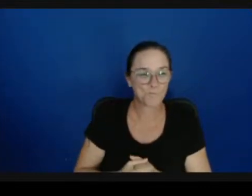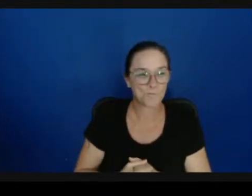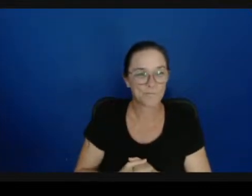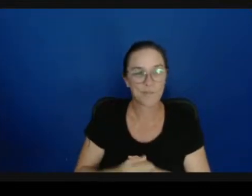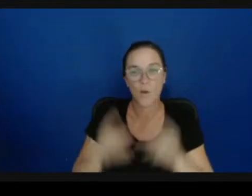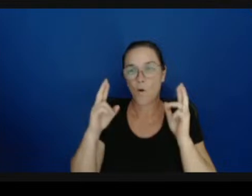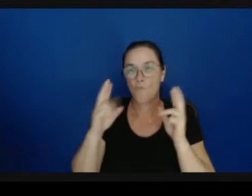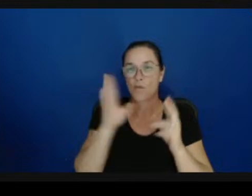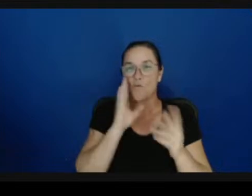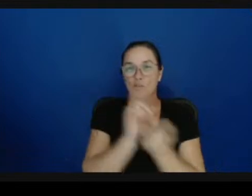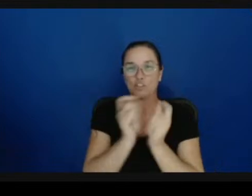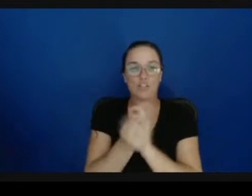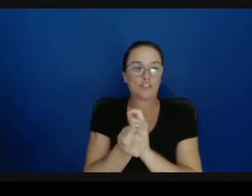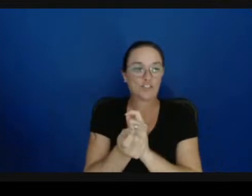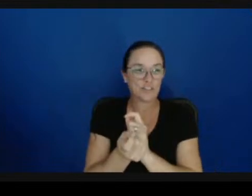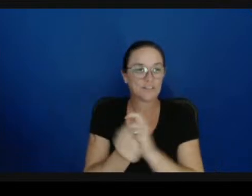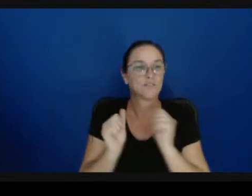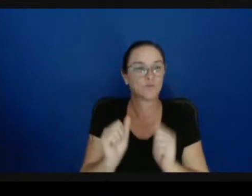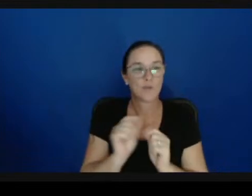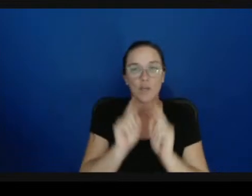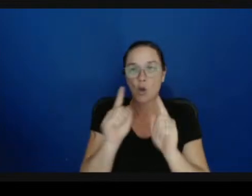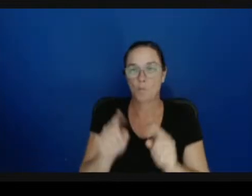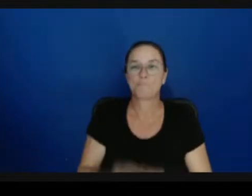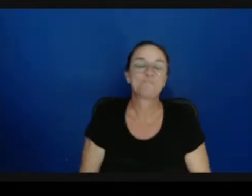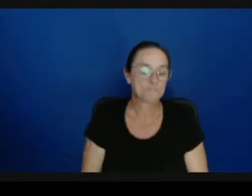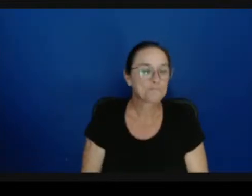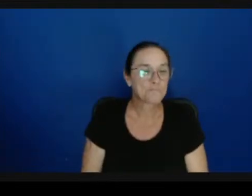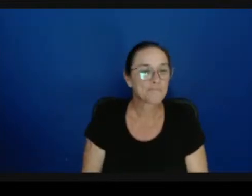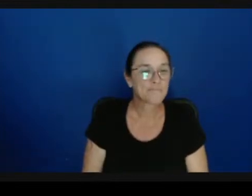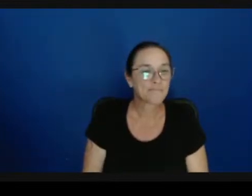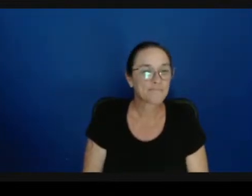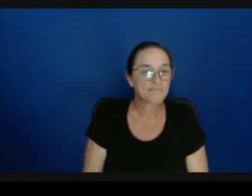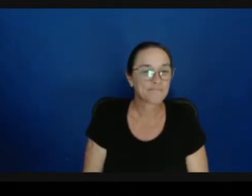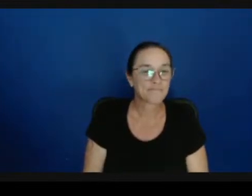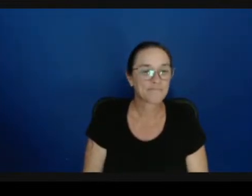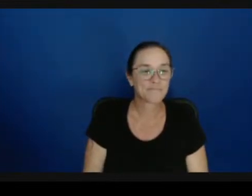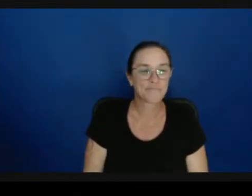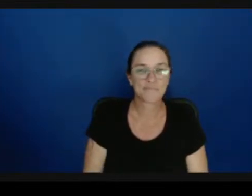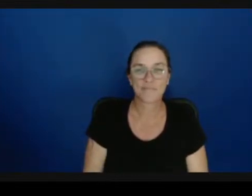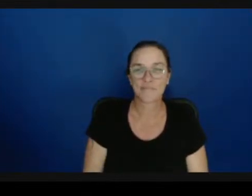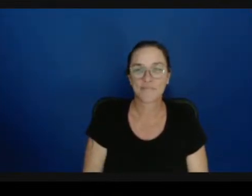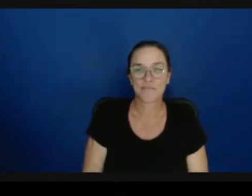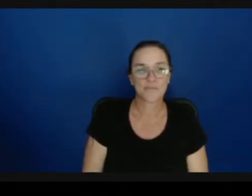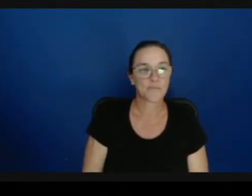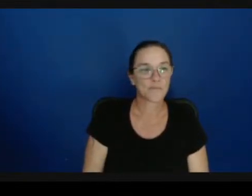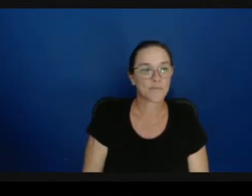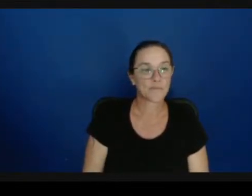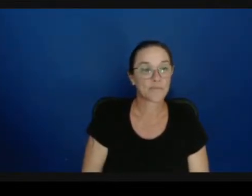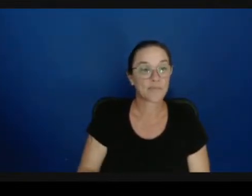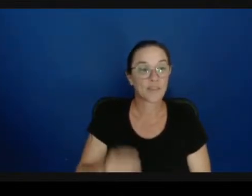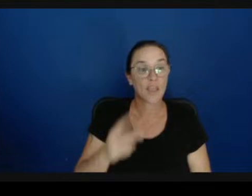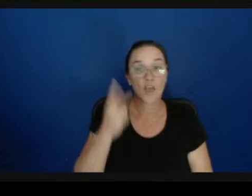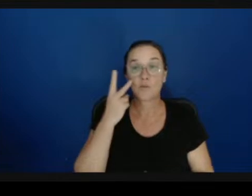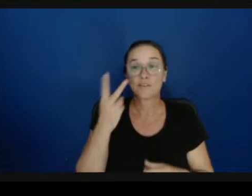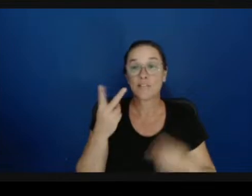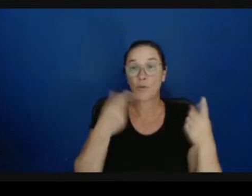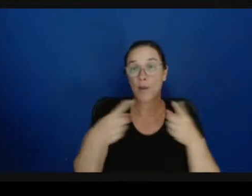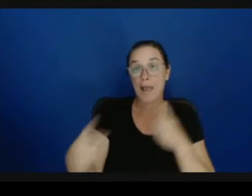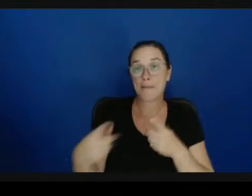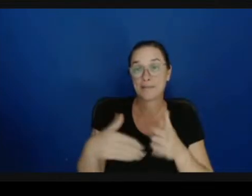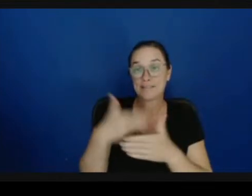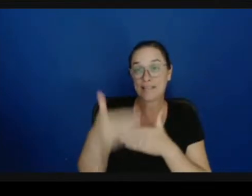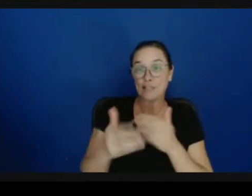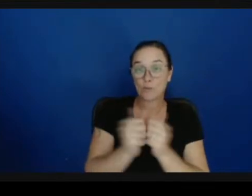changes, and we can get up, or something can happen. Yeah, so we'll see what there is to come next with this